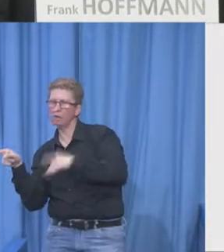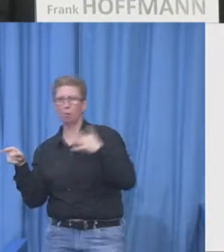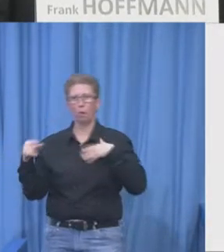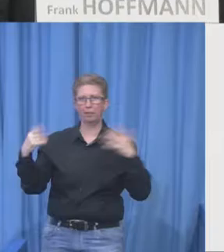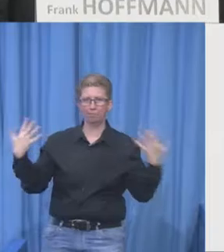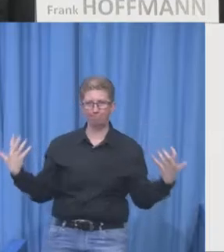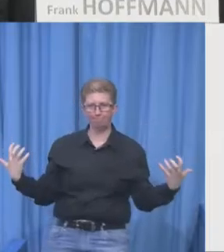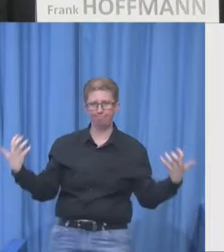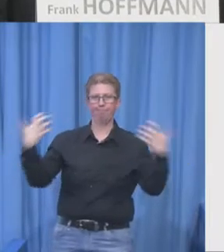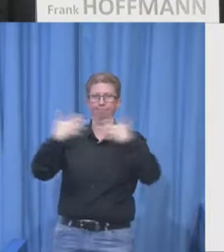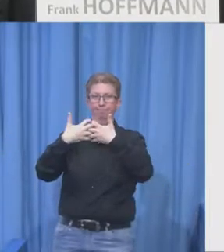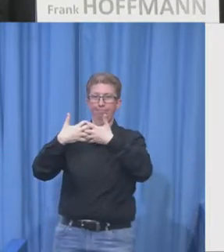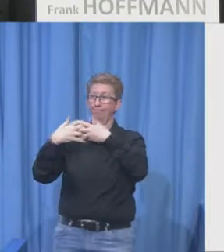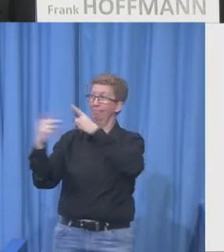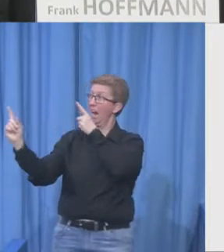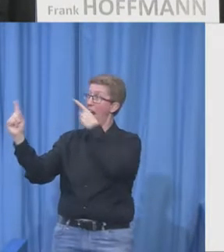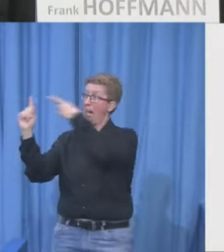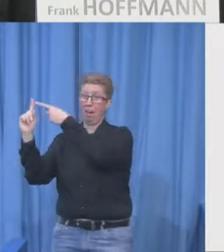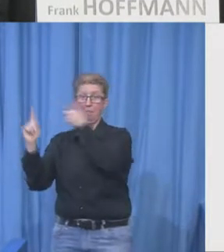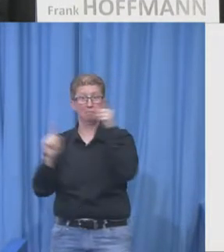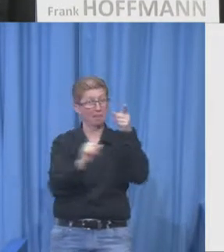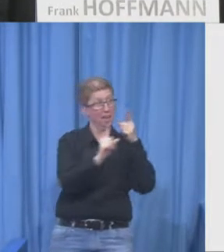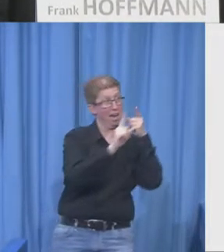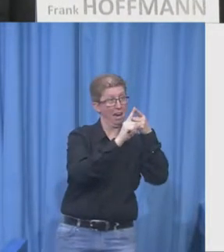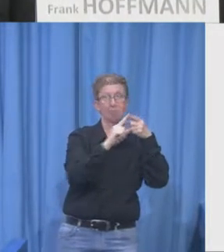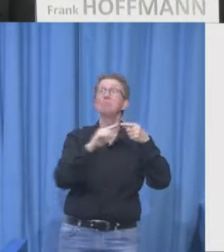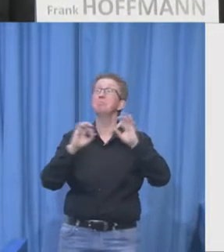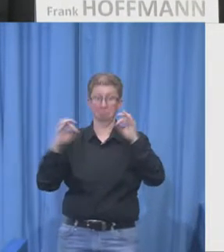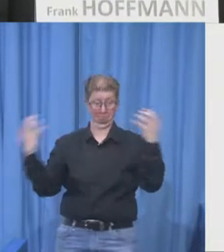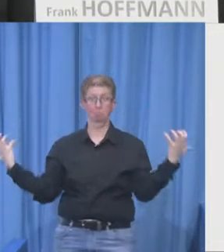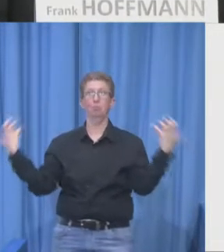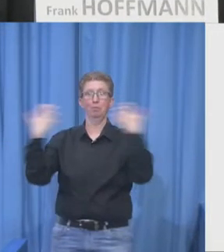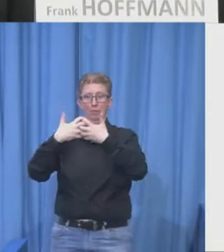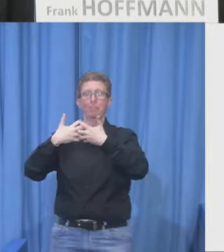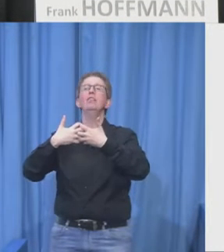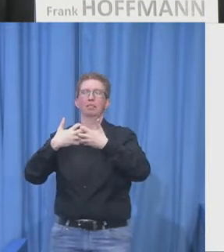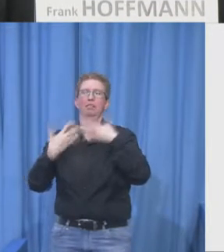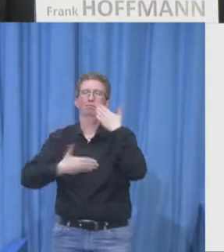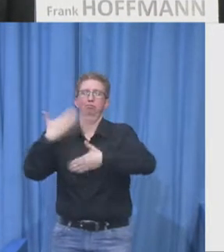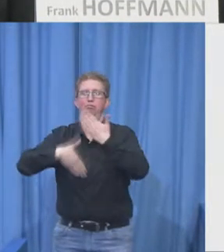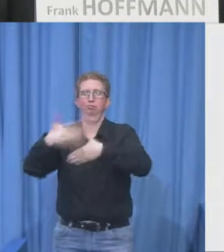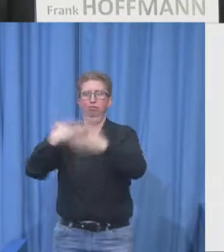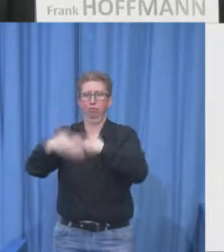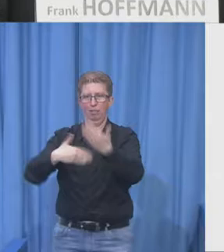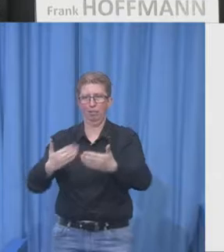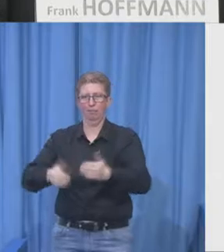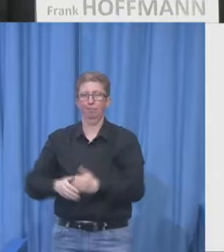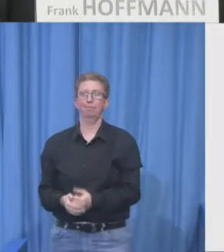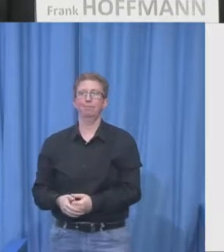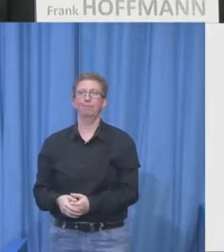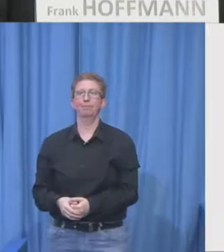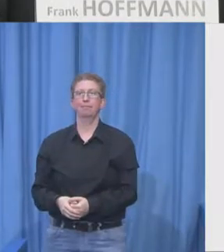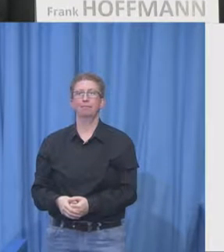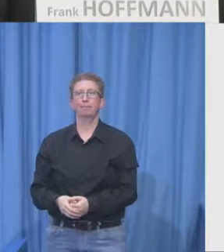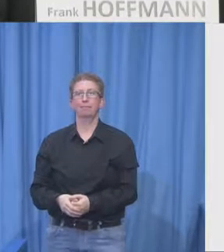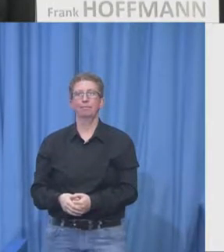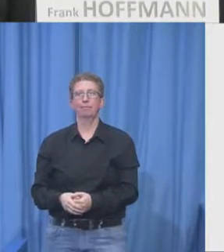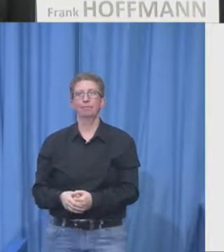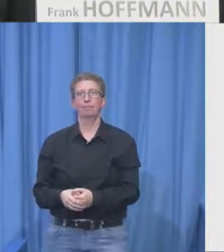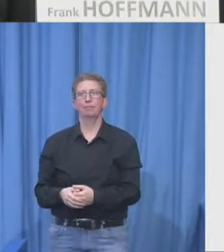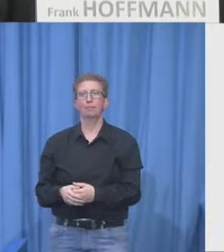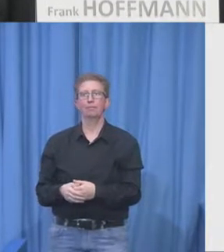3 steps. After that, we will find a franchising organization which takes